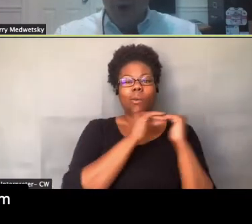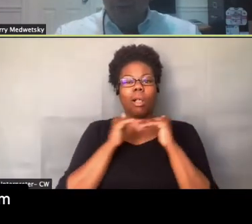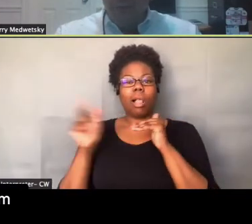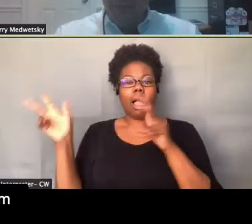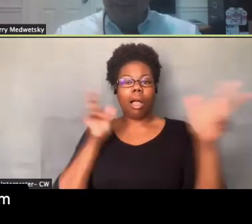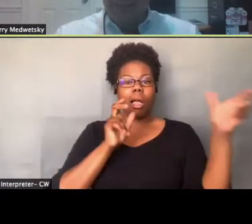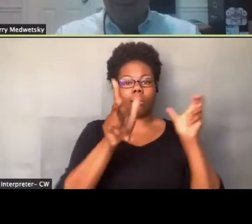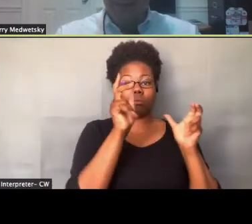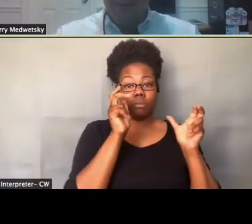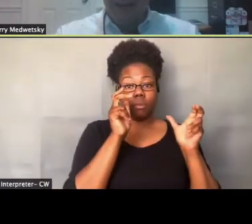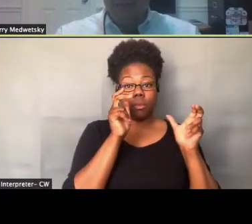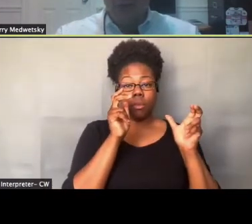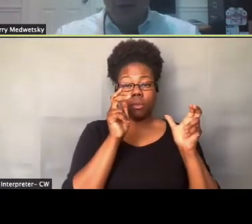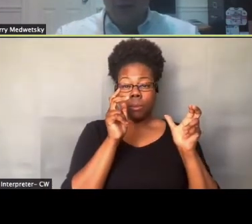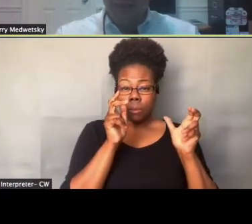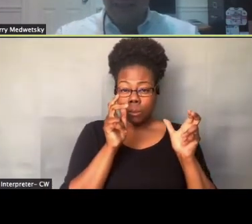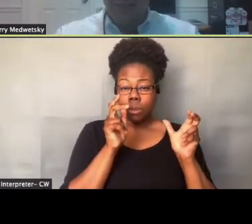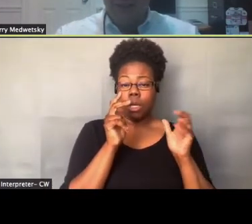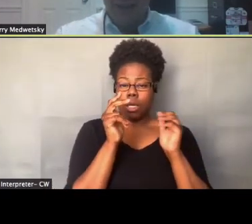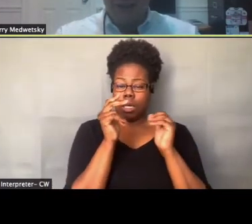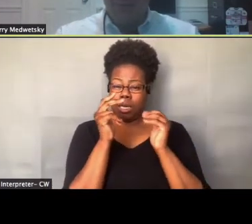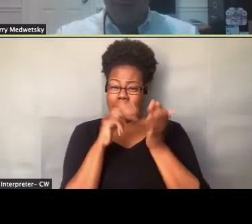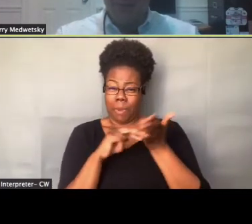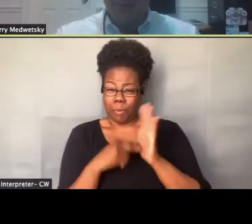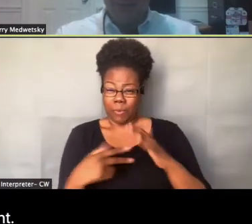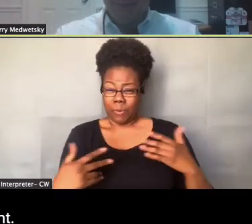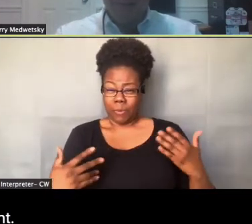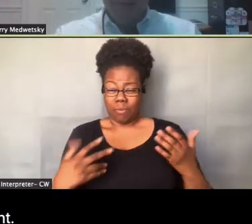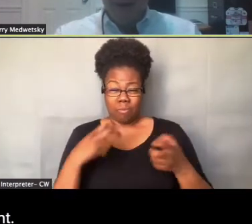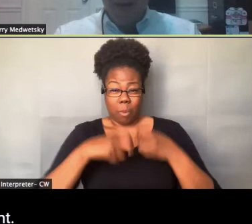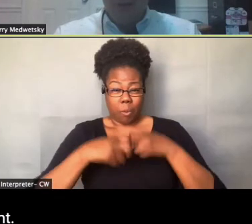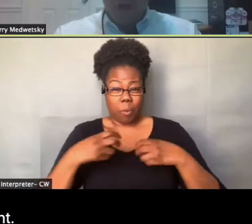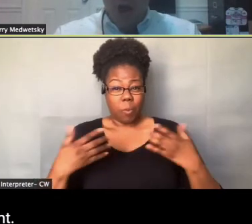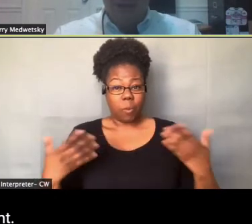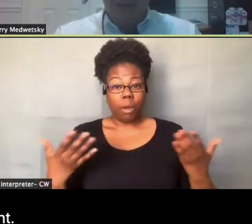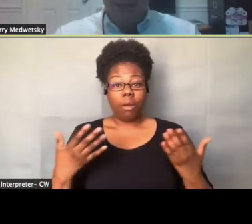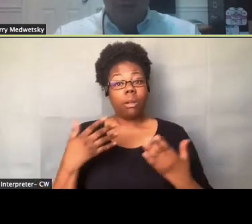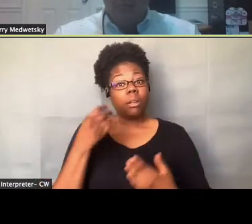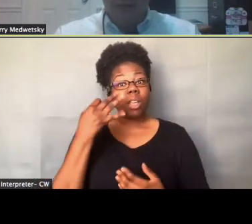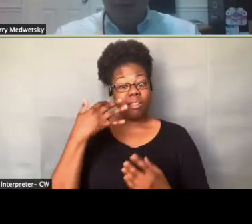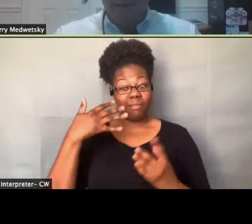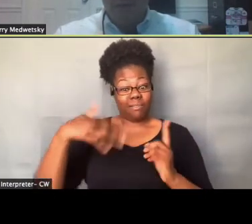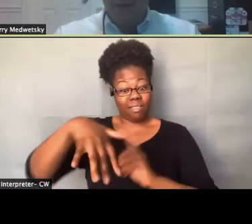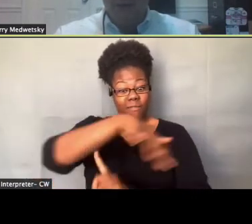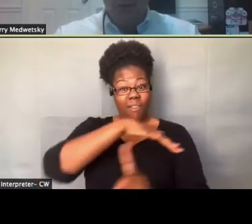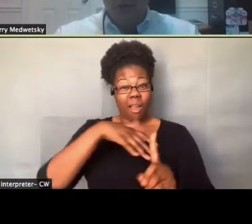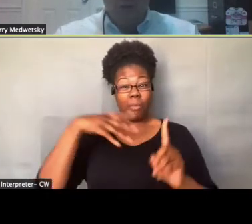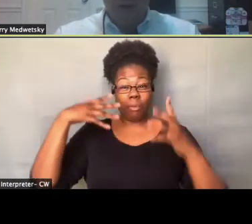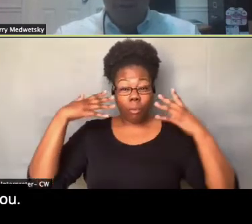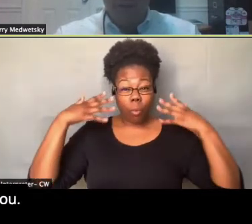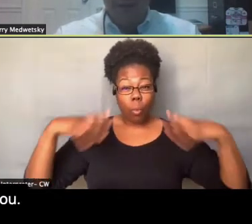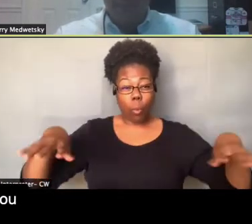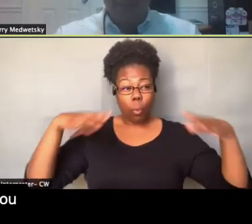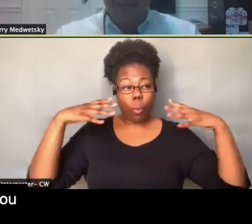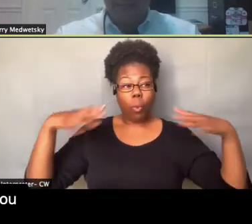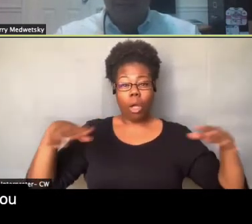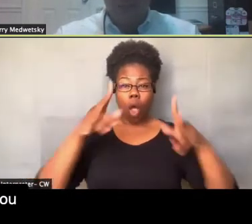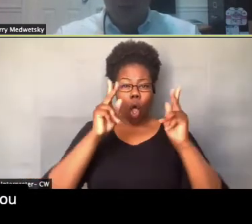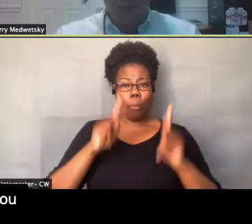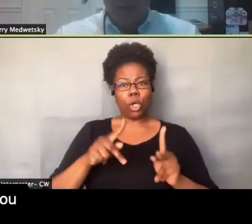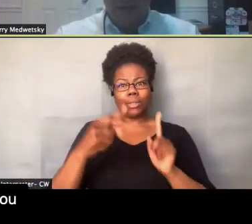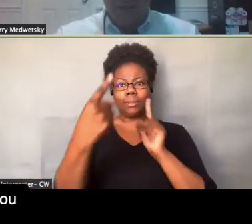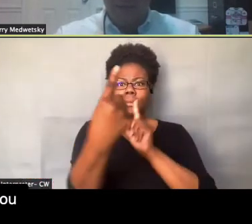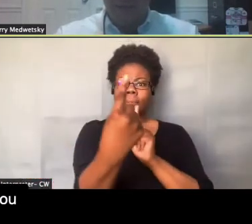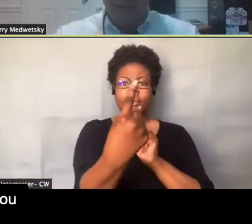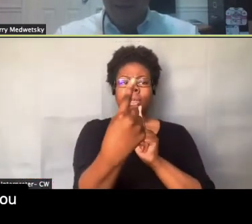The problem is that if you're in a noisy environment and you're talking to someone who may be in front of you, you don't want to pick up sounds from